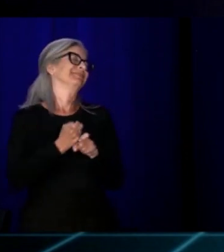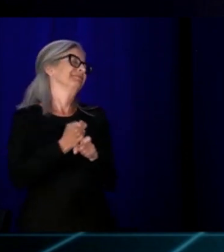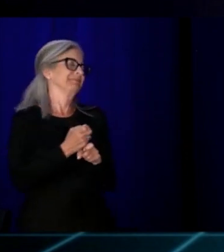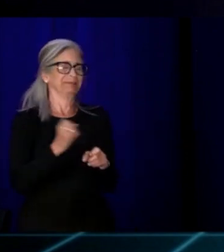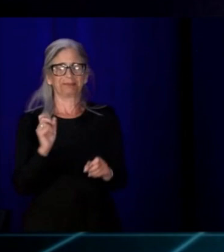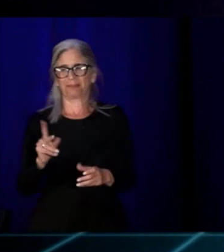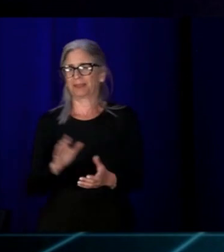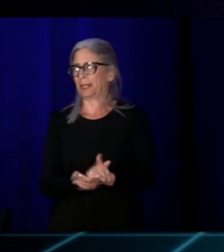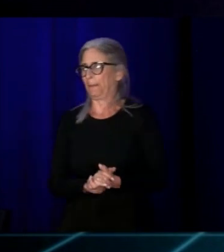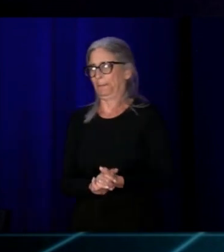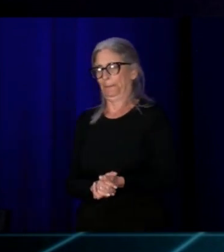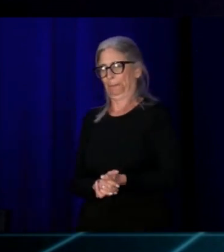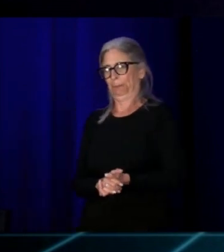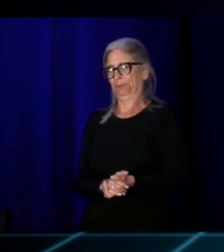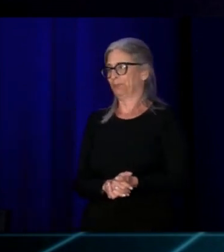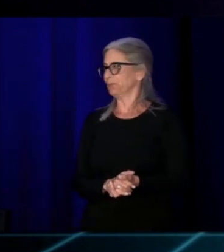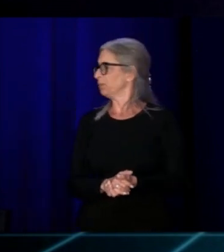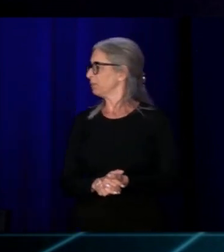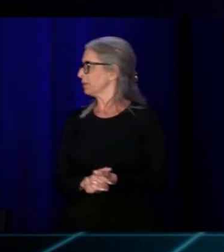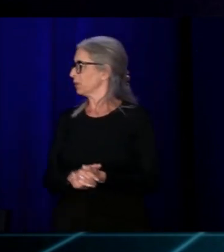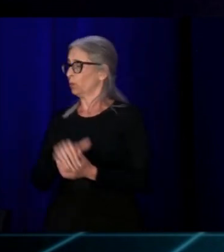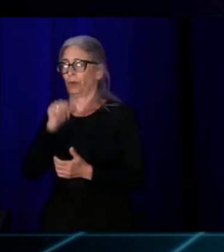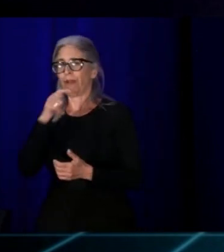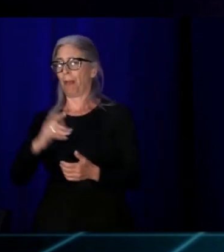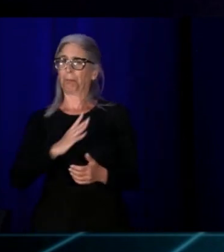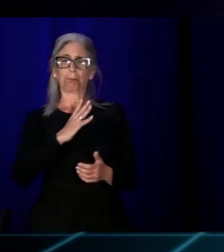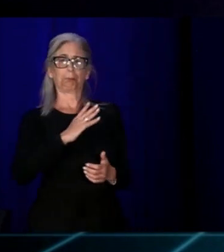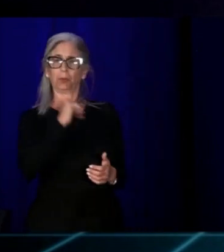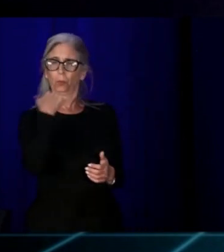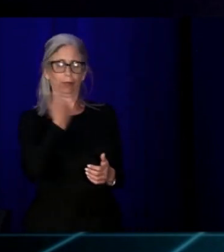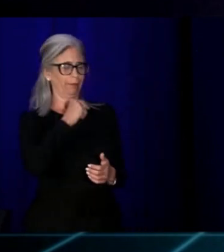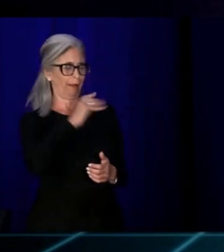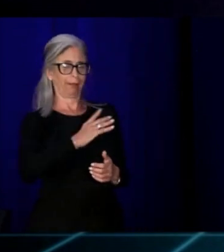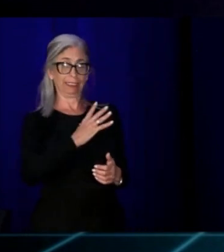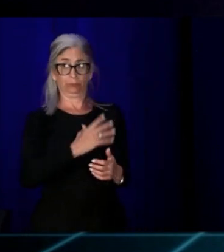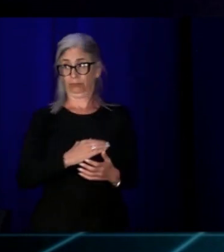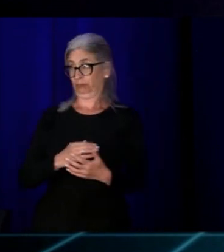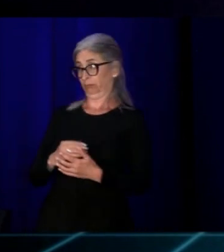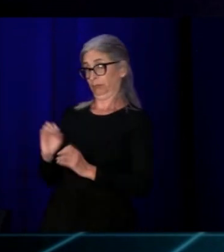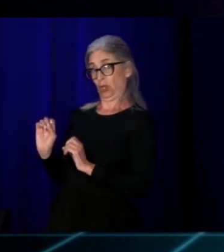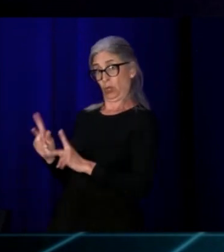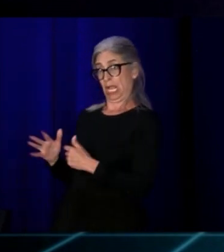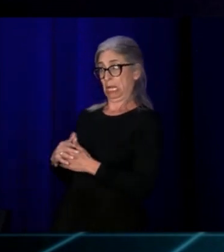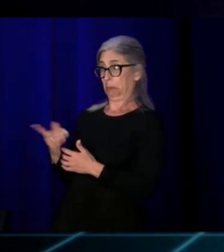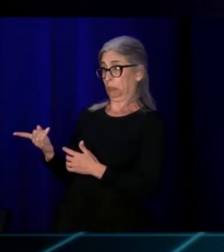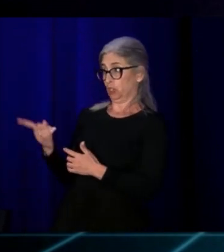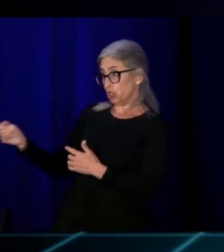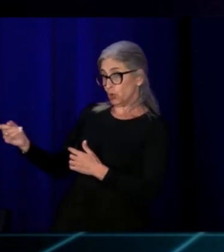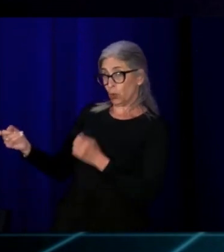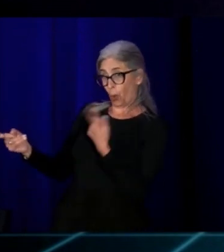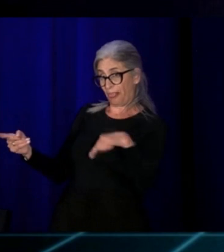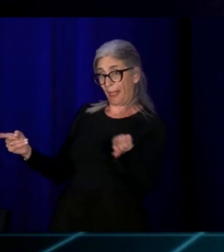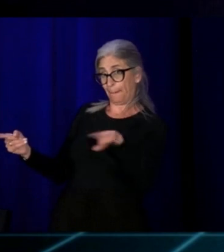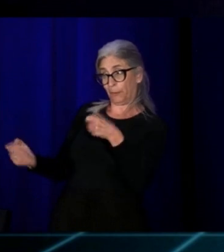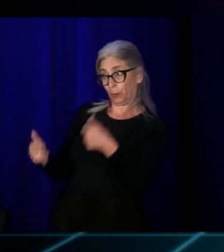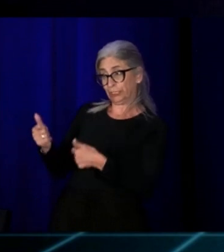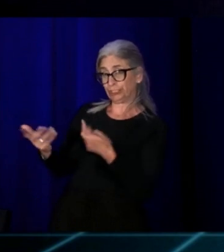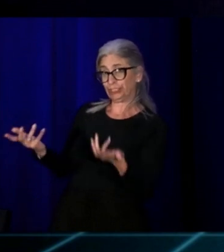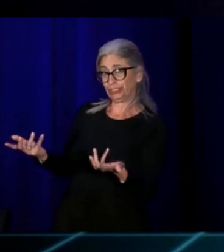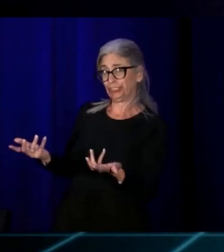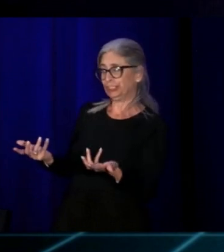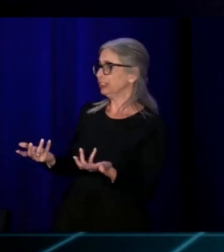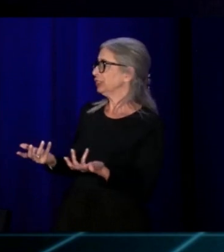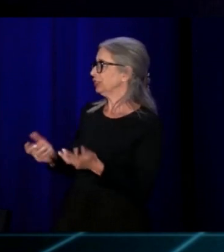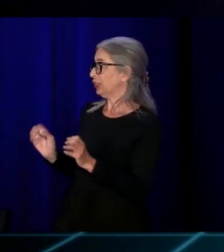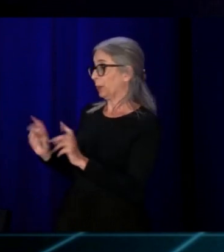know. We're just not classy. Oh, okay. Yeah. You or them. Yeah.